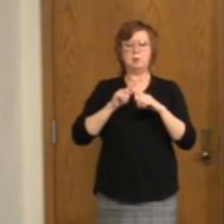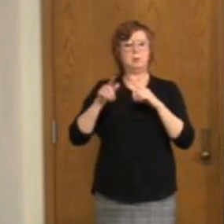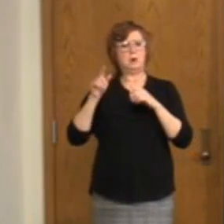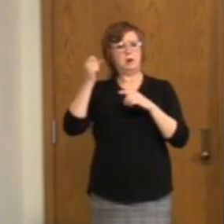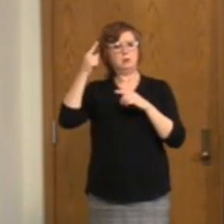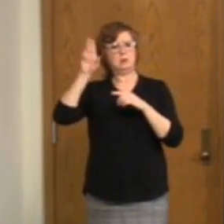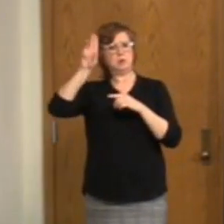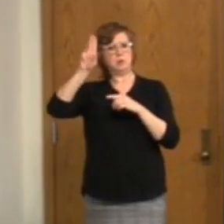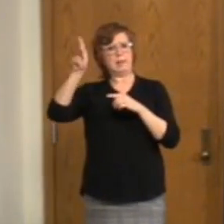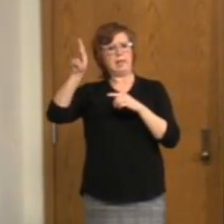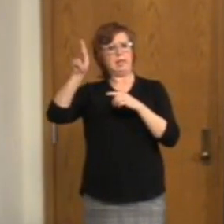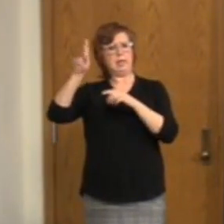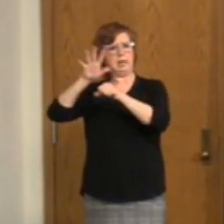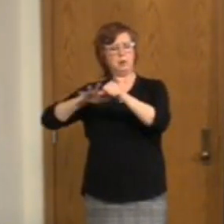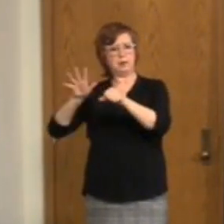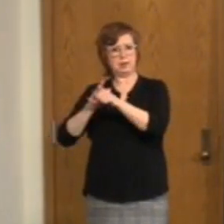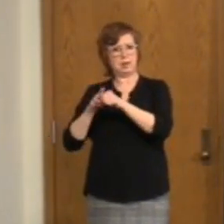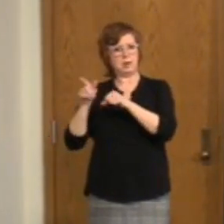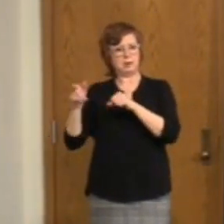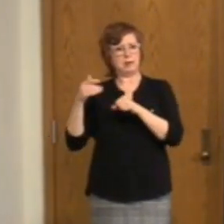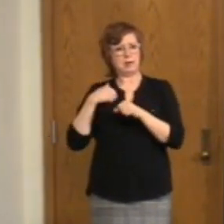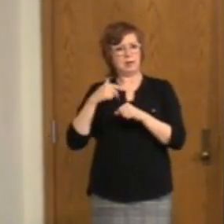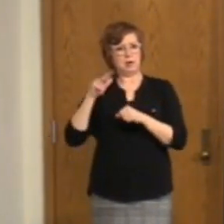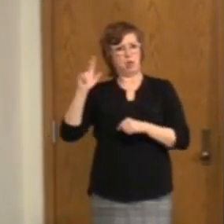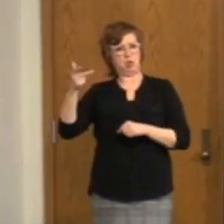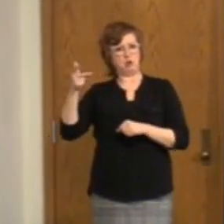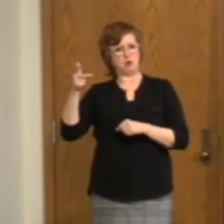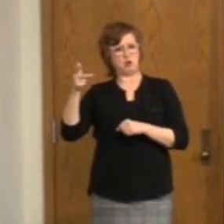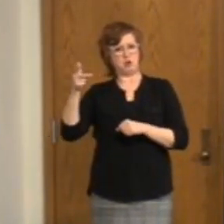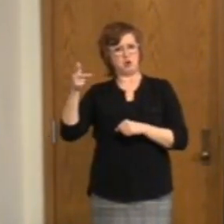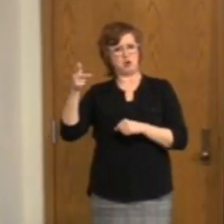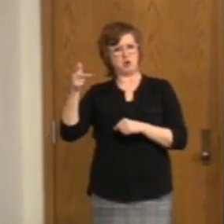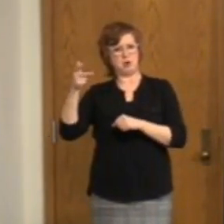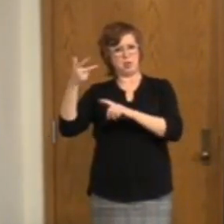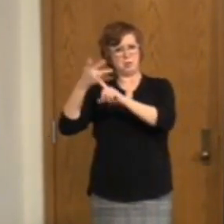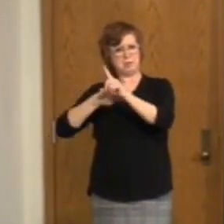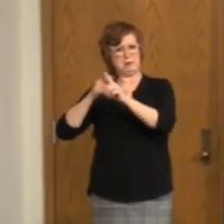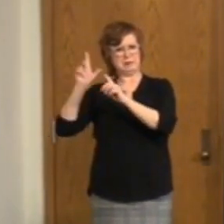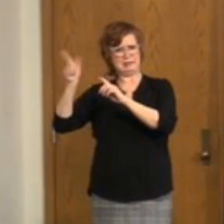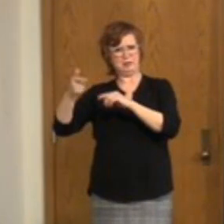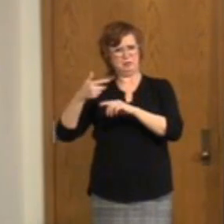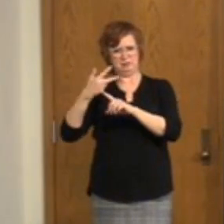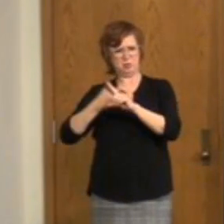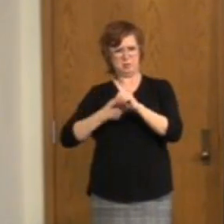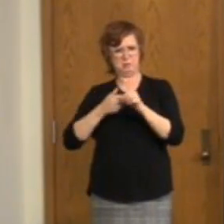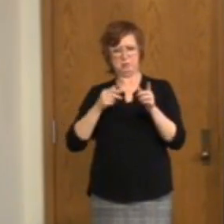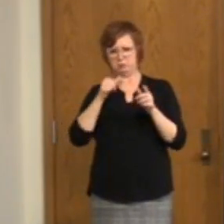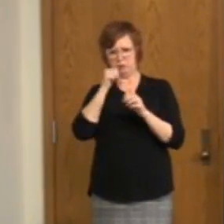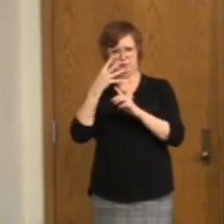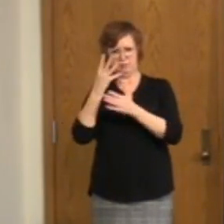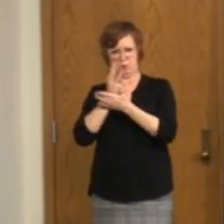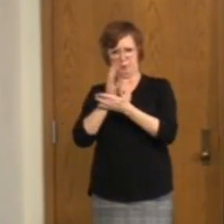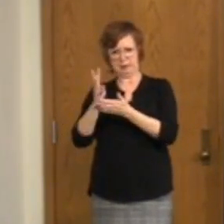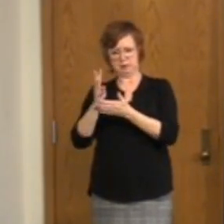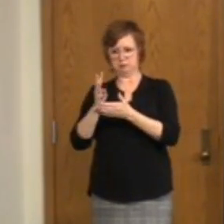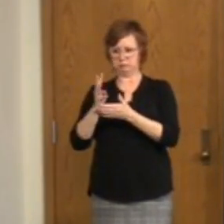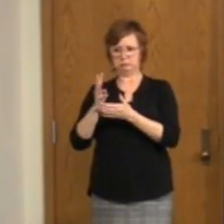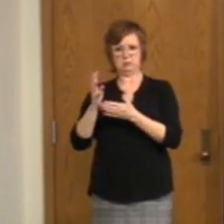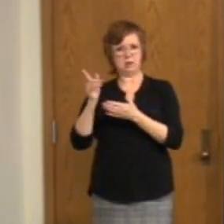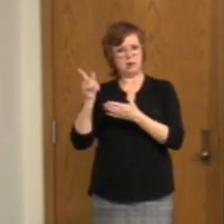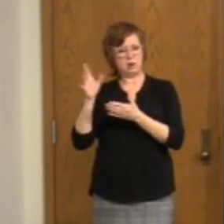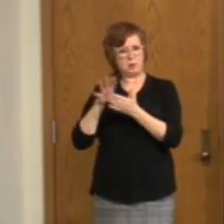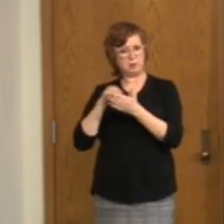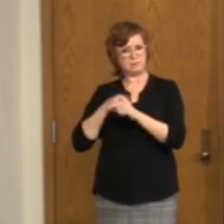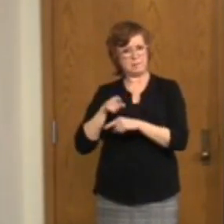second dose was given at 3 months, Pfizer or AstraZeneca. So they have shown that the effectiveness